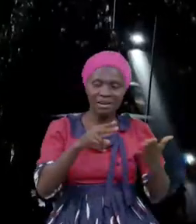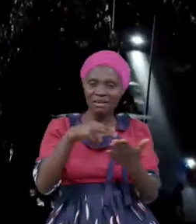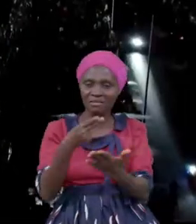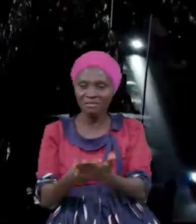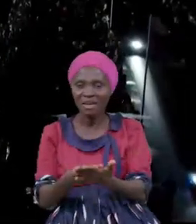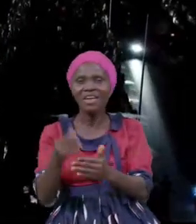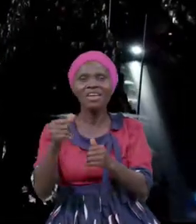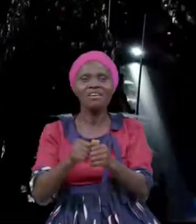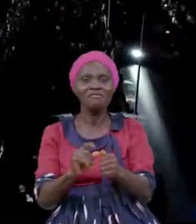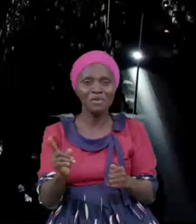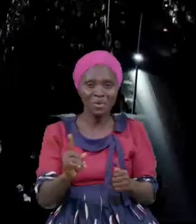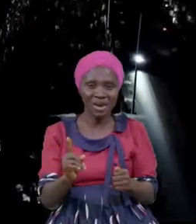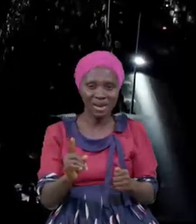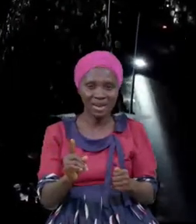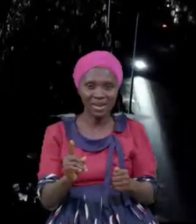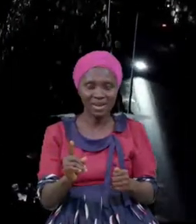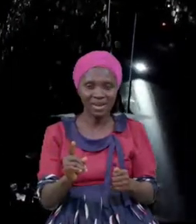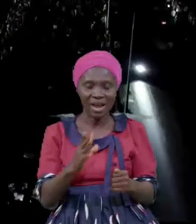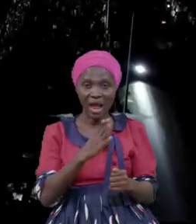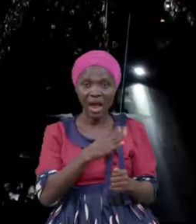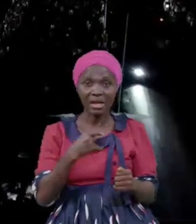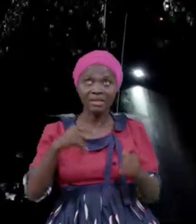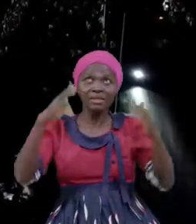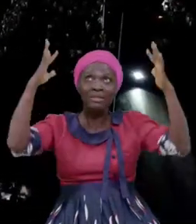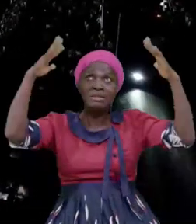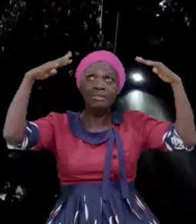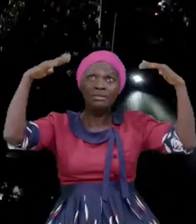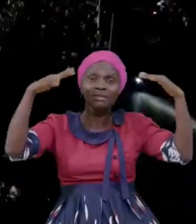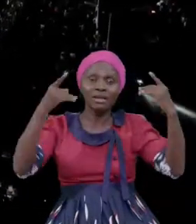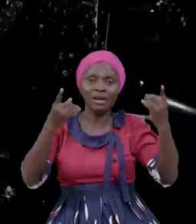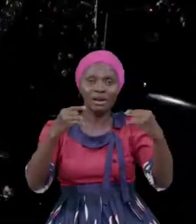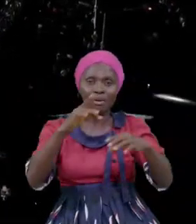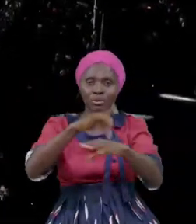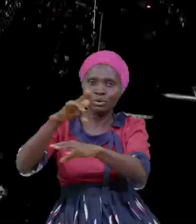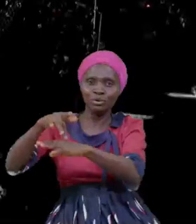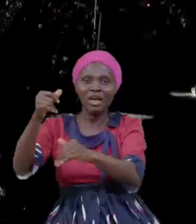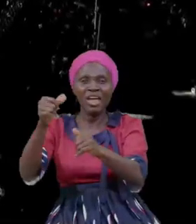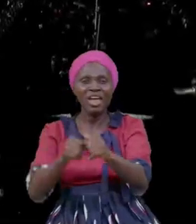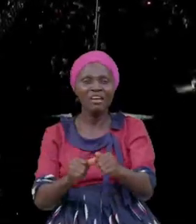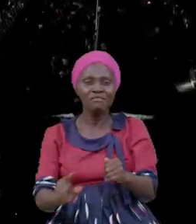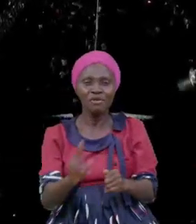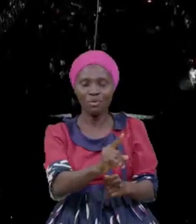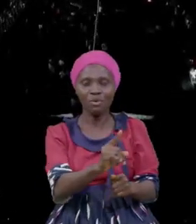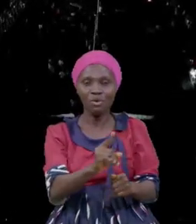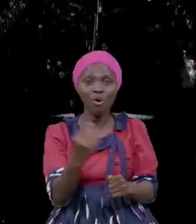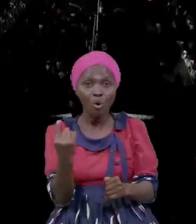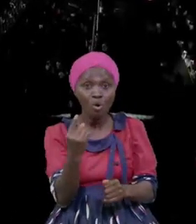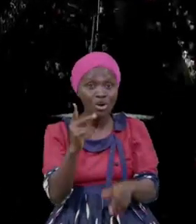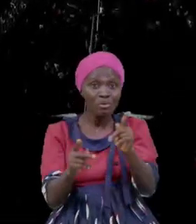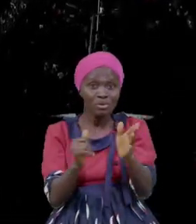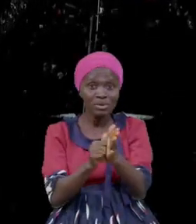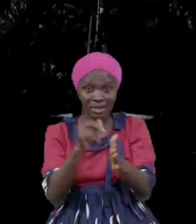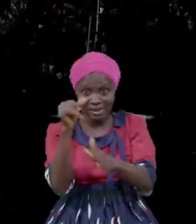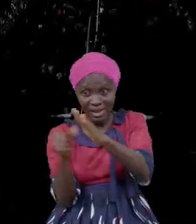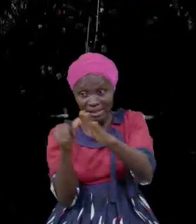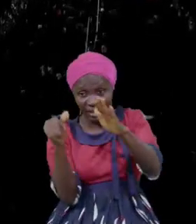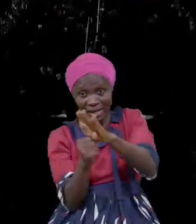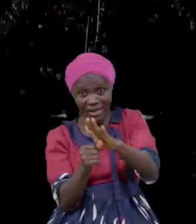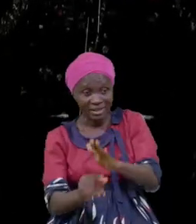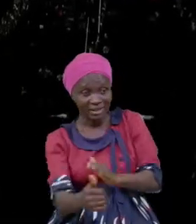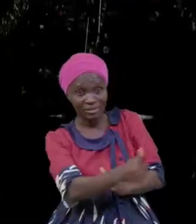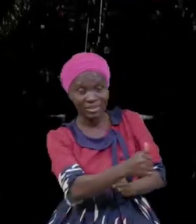everywhere. And the rain came on everybody except those who are hiding themselves under